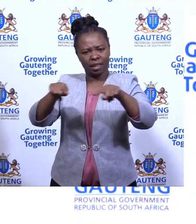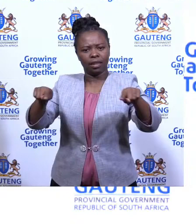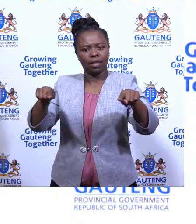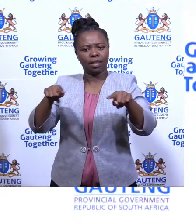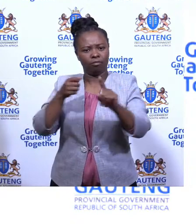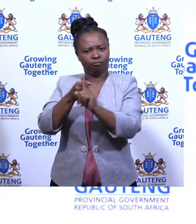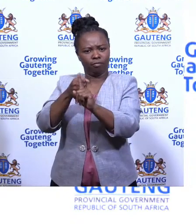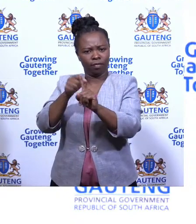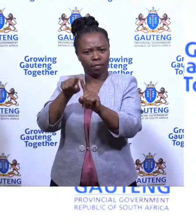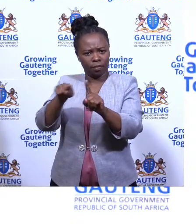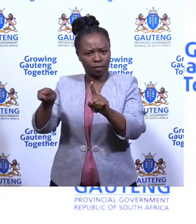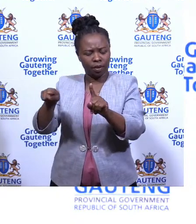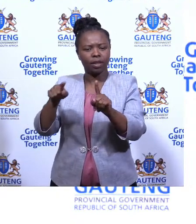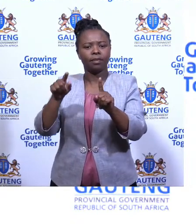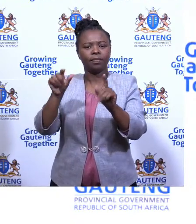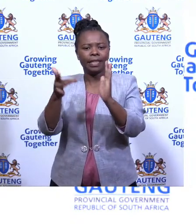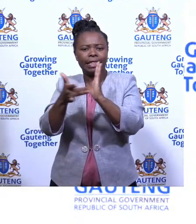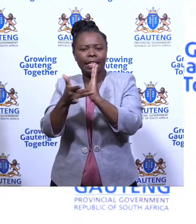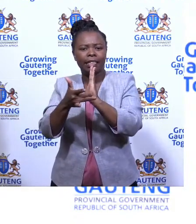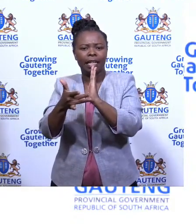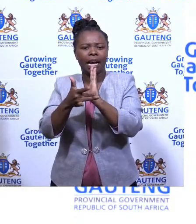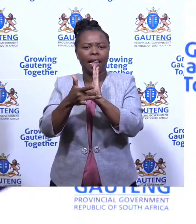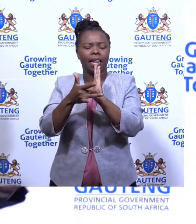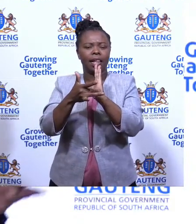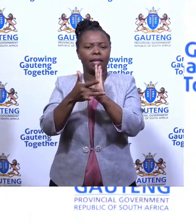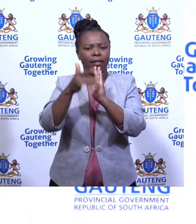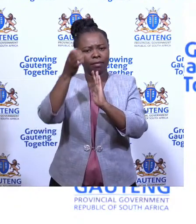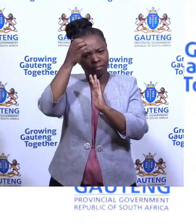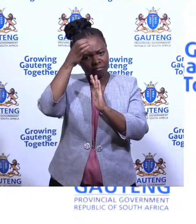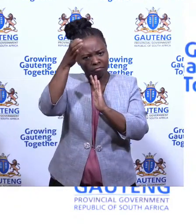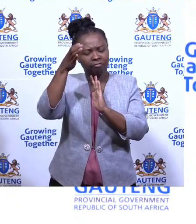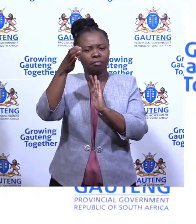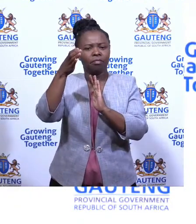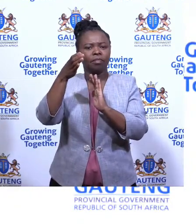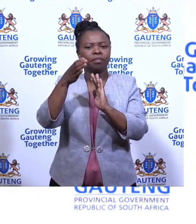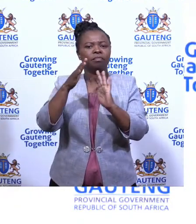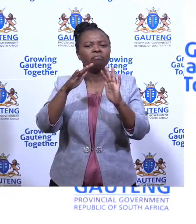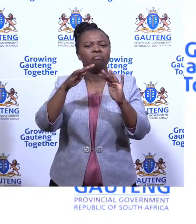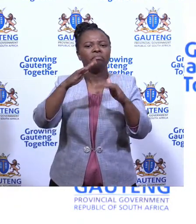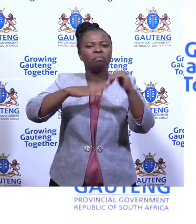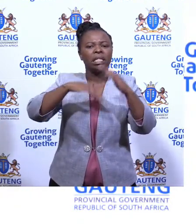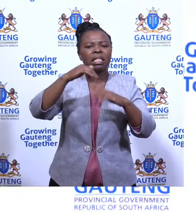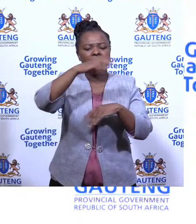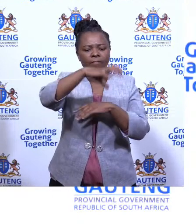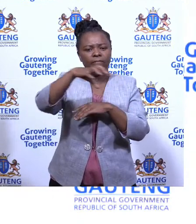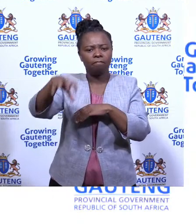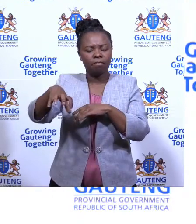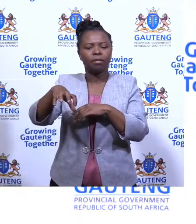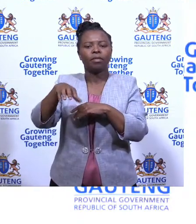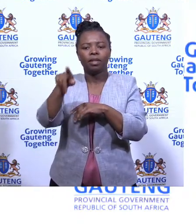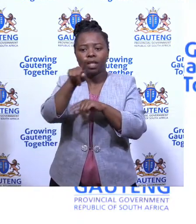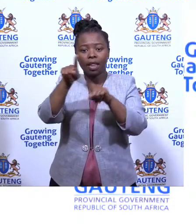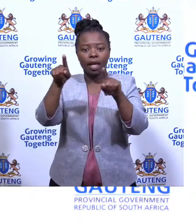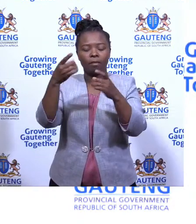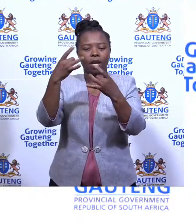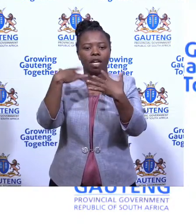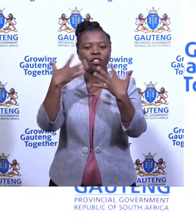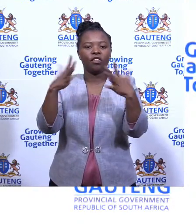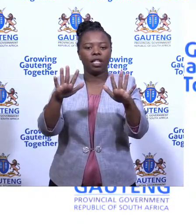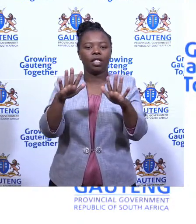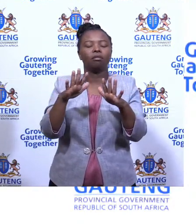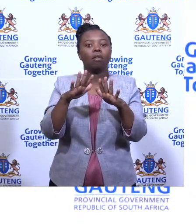pandemic, and the technical experts on infrastructure who gave us